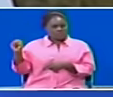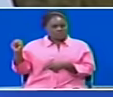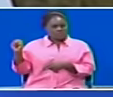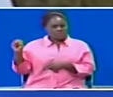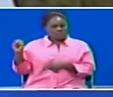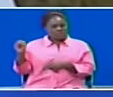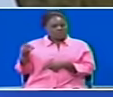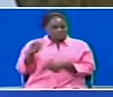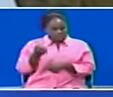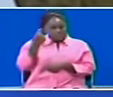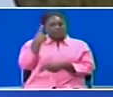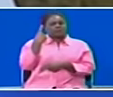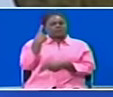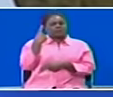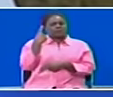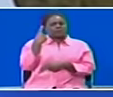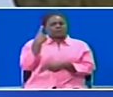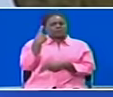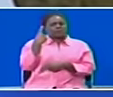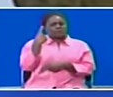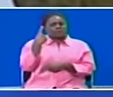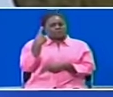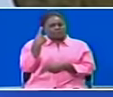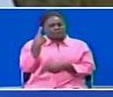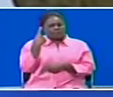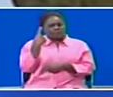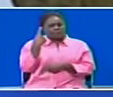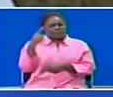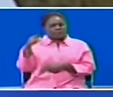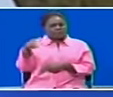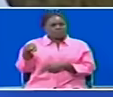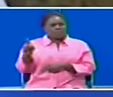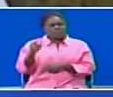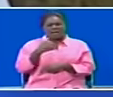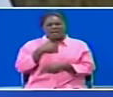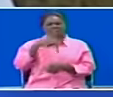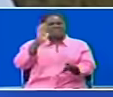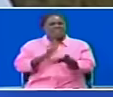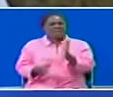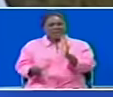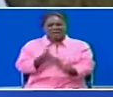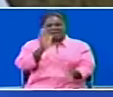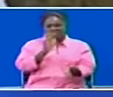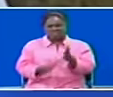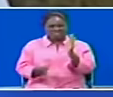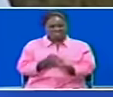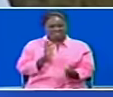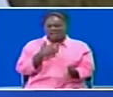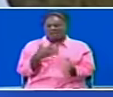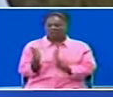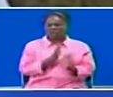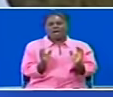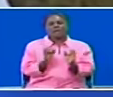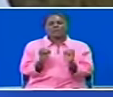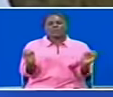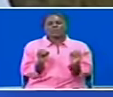Olo has gone to, will realize that one, he has come with nothing. He has come with no secret, no strategy. He